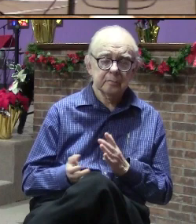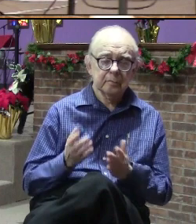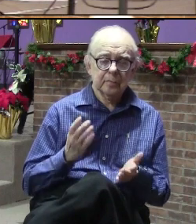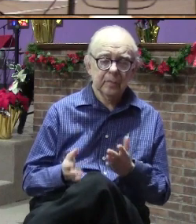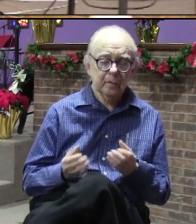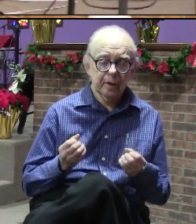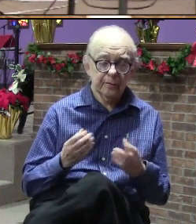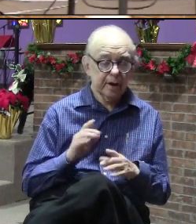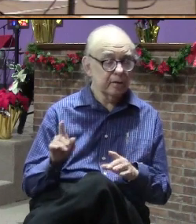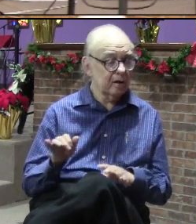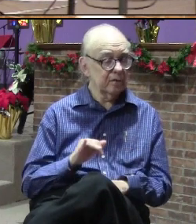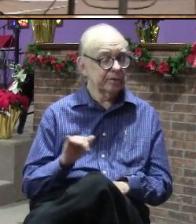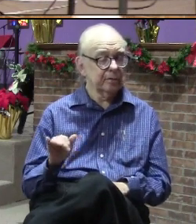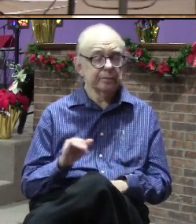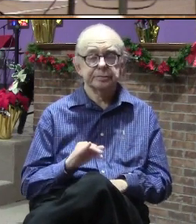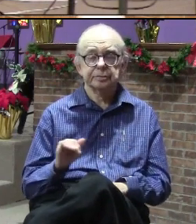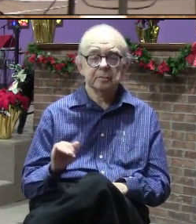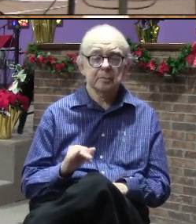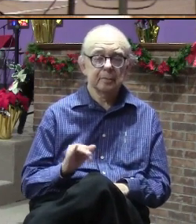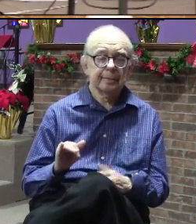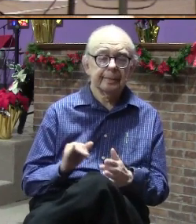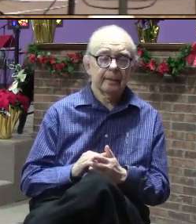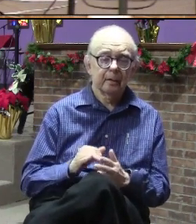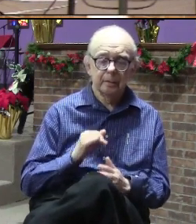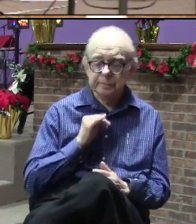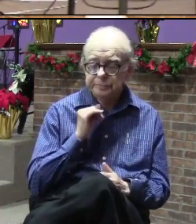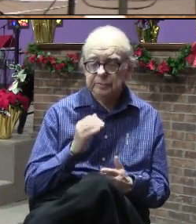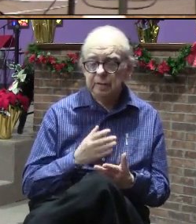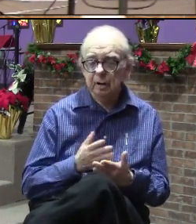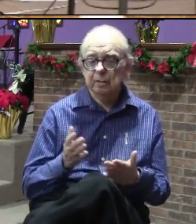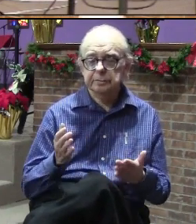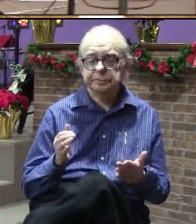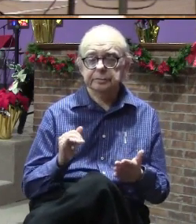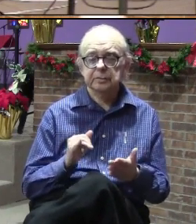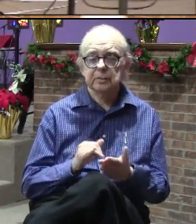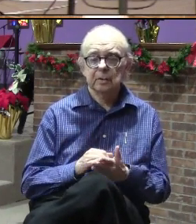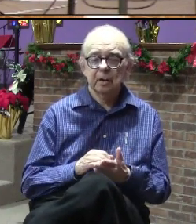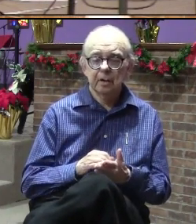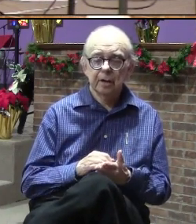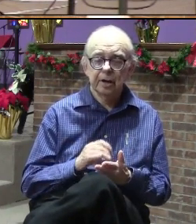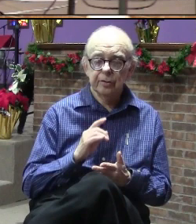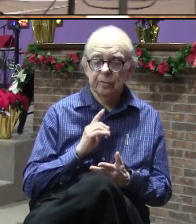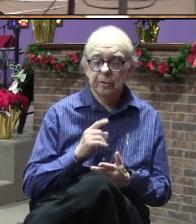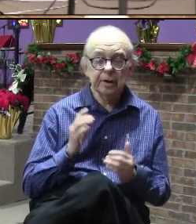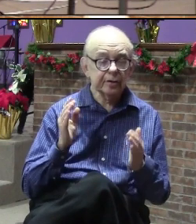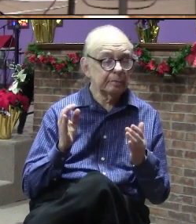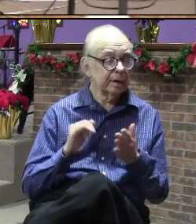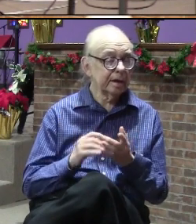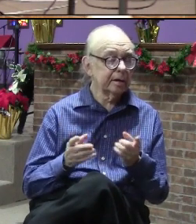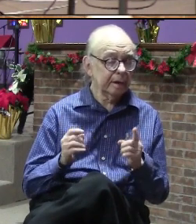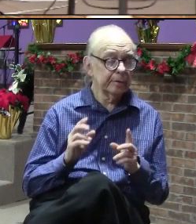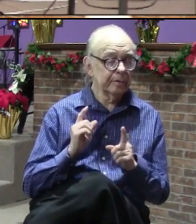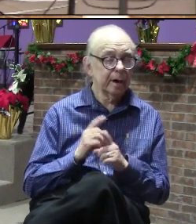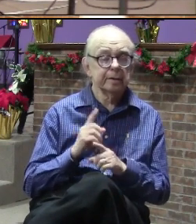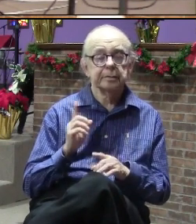be afraid too. This is not something you truly expect,